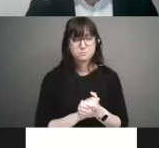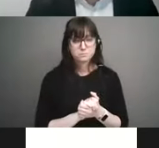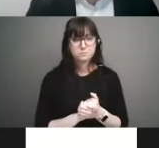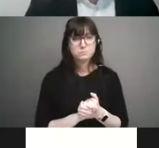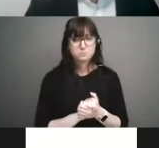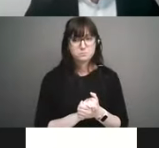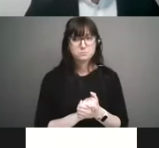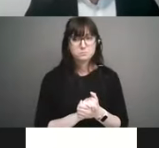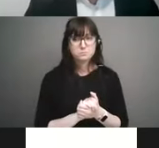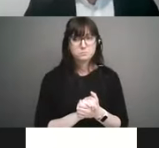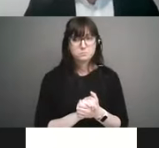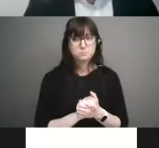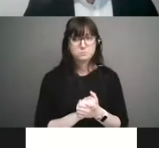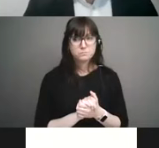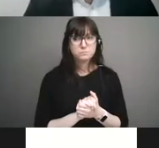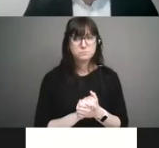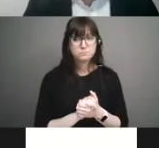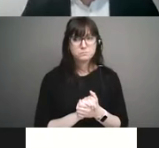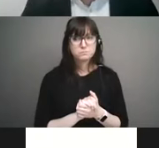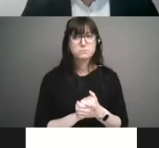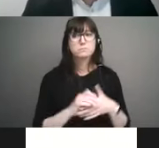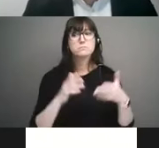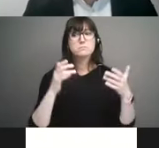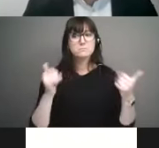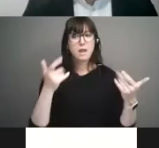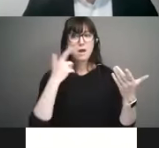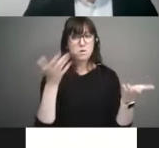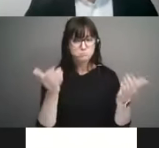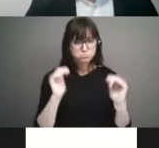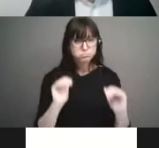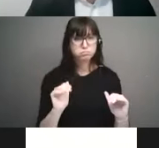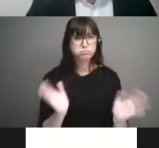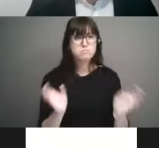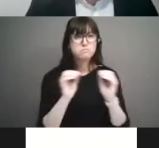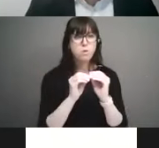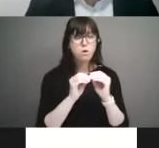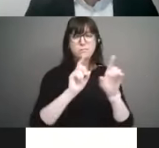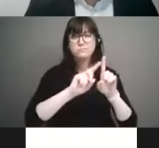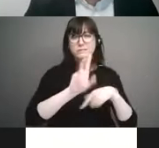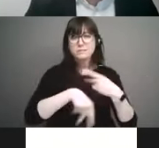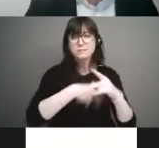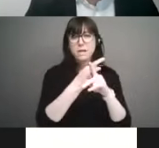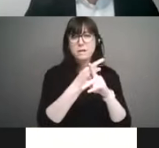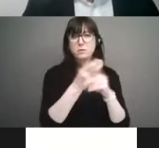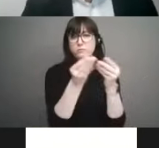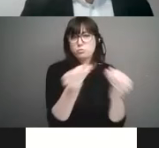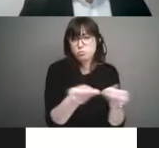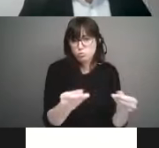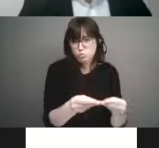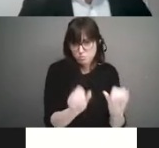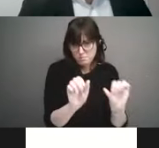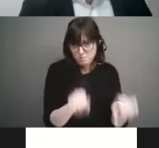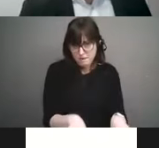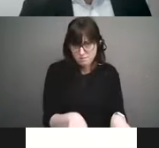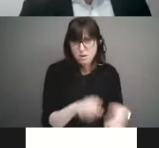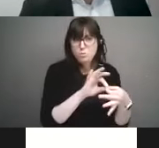law. So I'm going to go through now some of the different types of remedies that are available